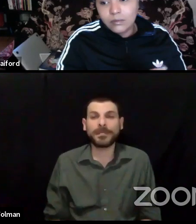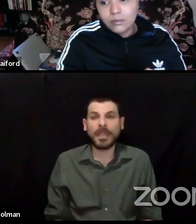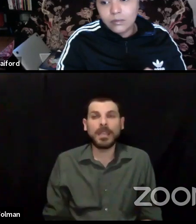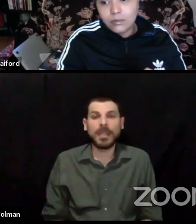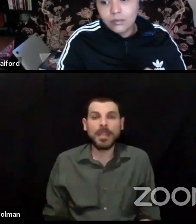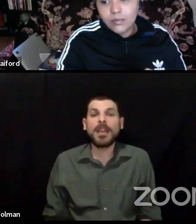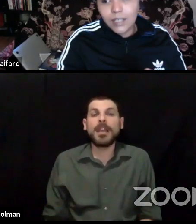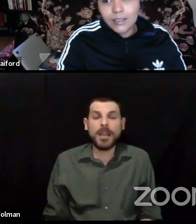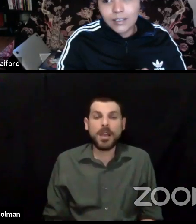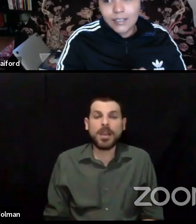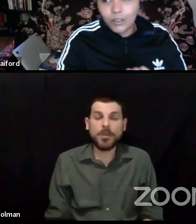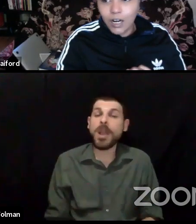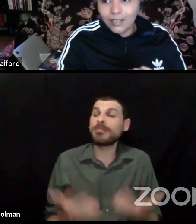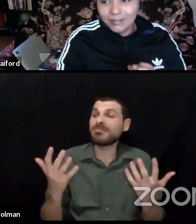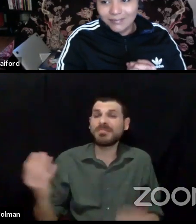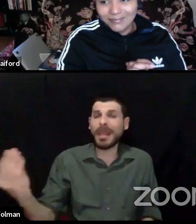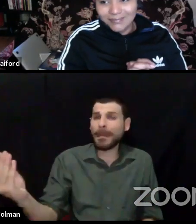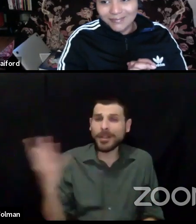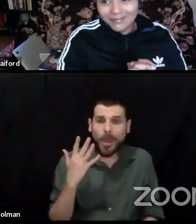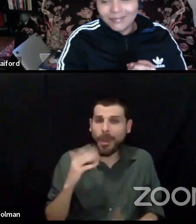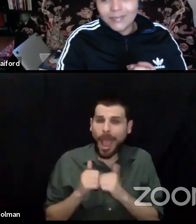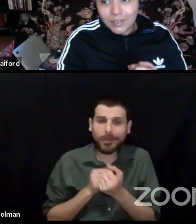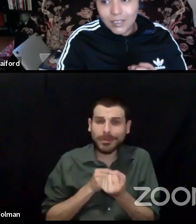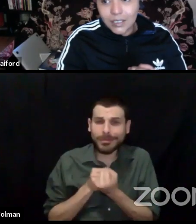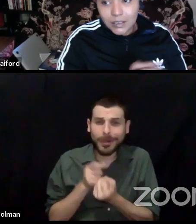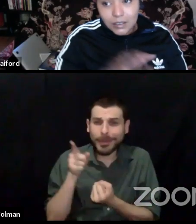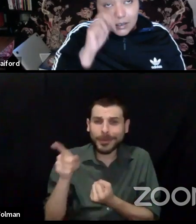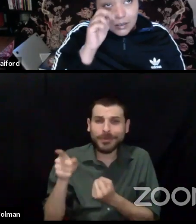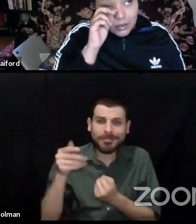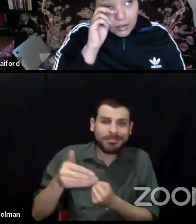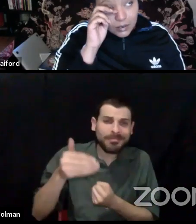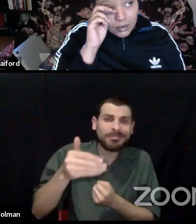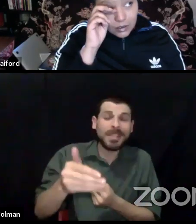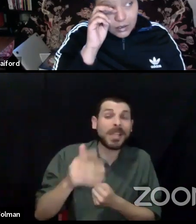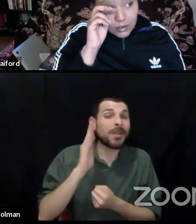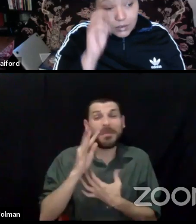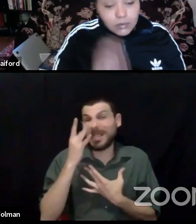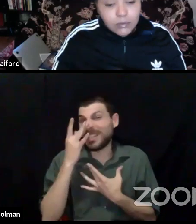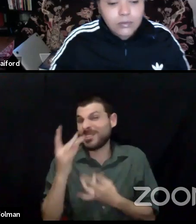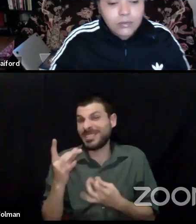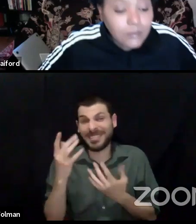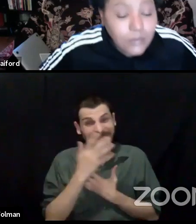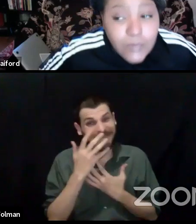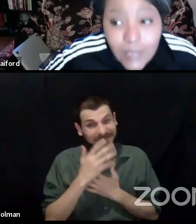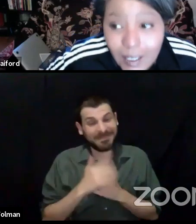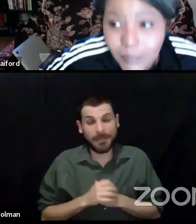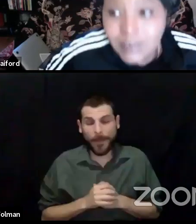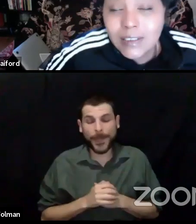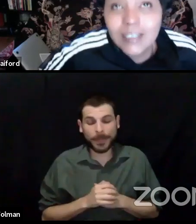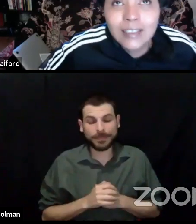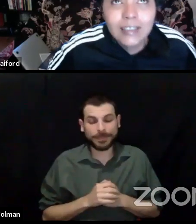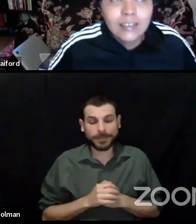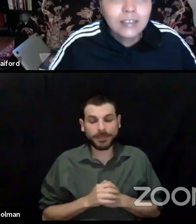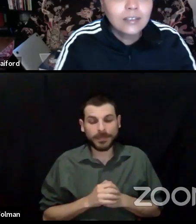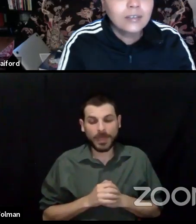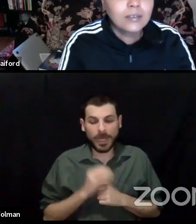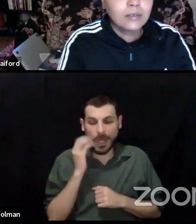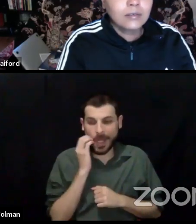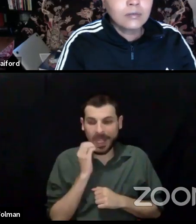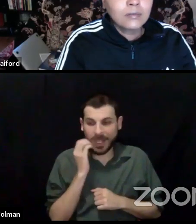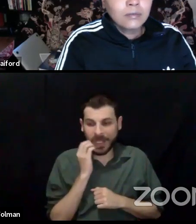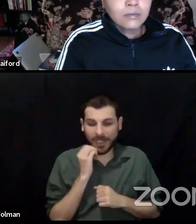Yeah. Well, let me know what else I can do in the future. You know, it's going to be interesting to see how things shape up with